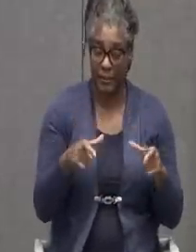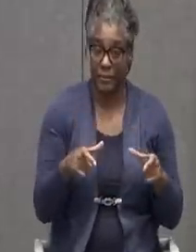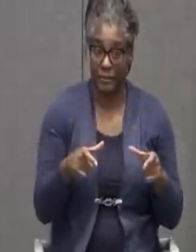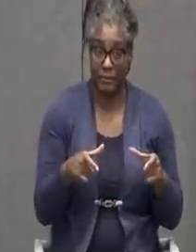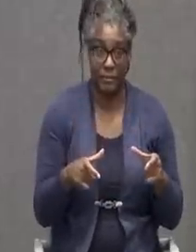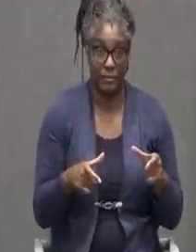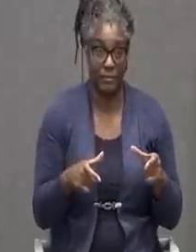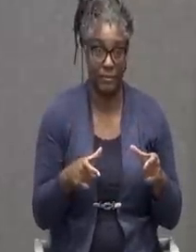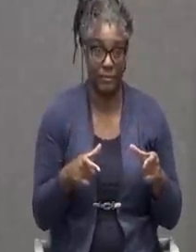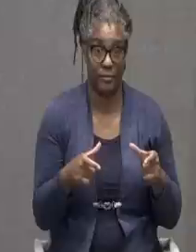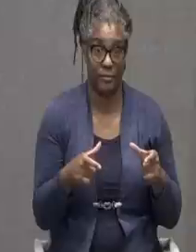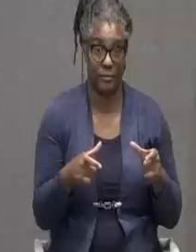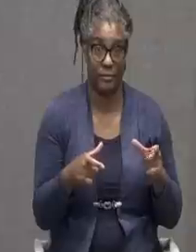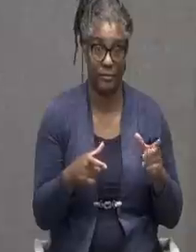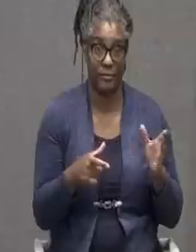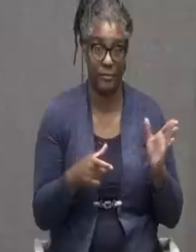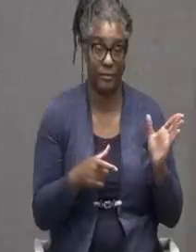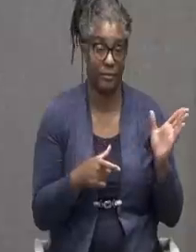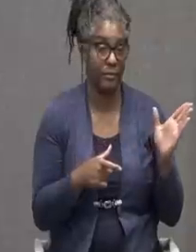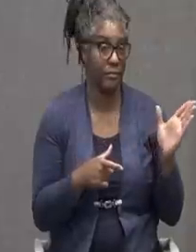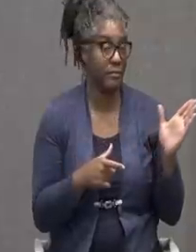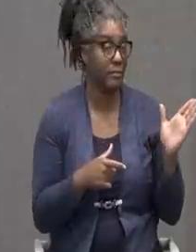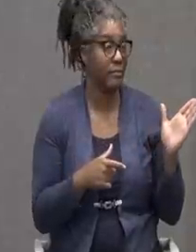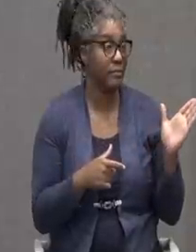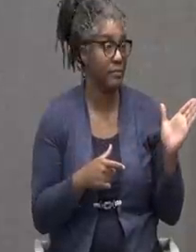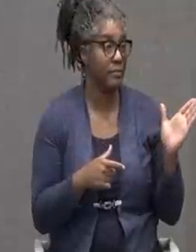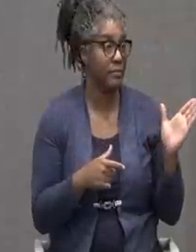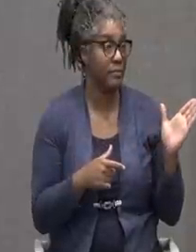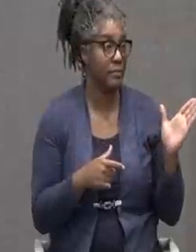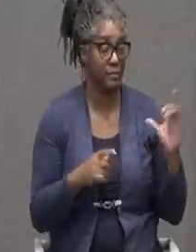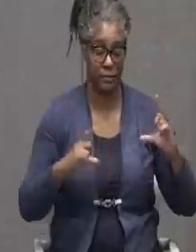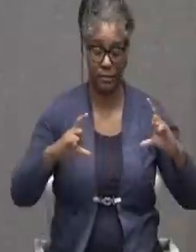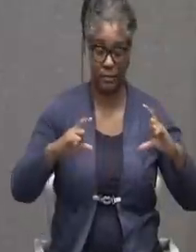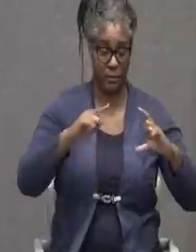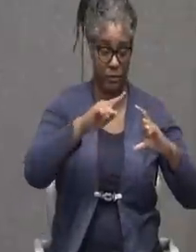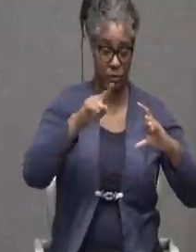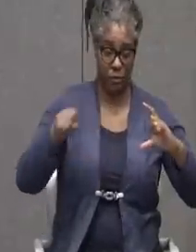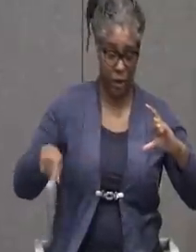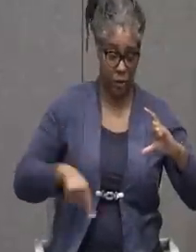When I look at these plates, they're round.